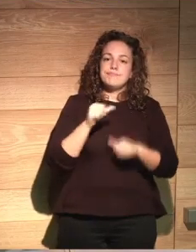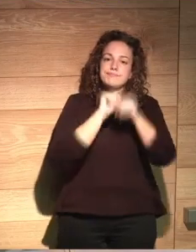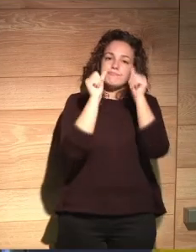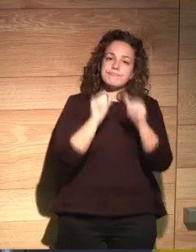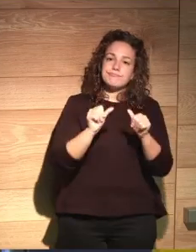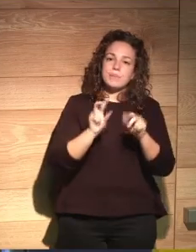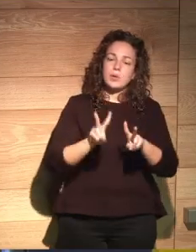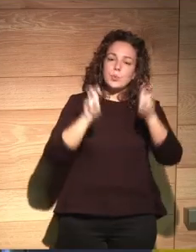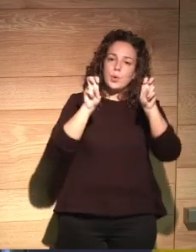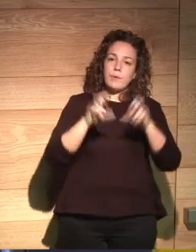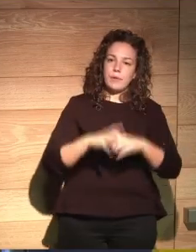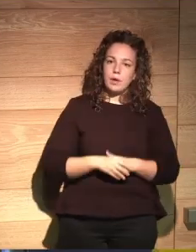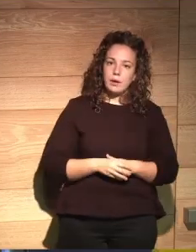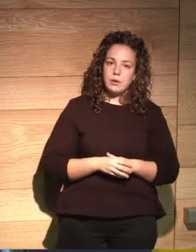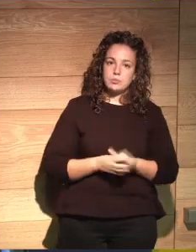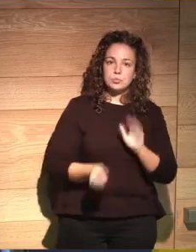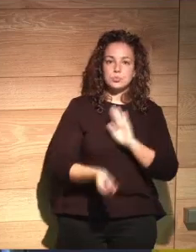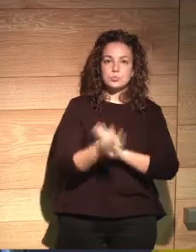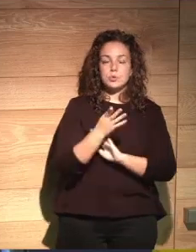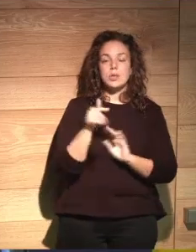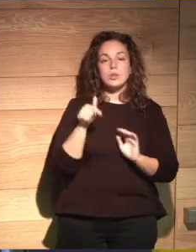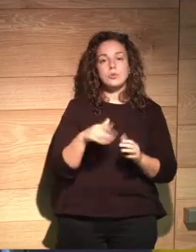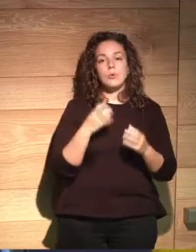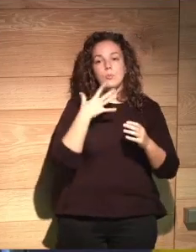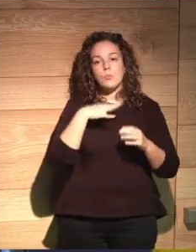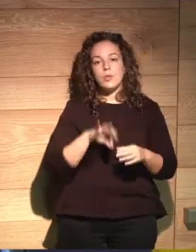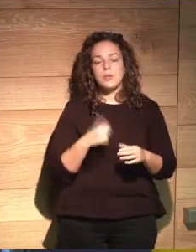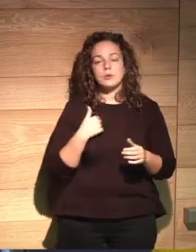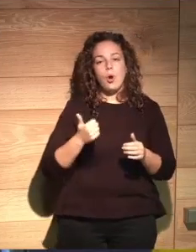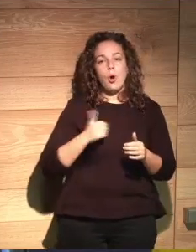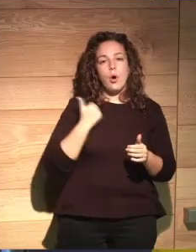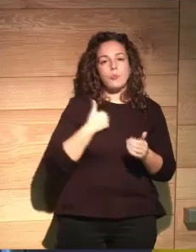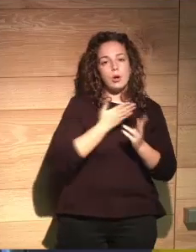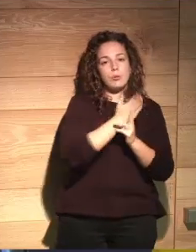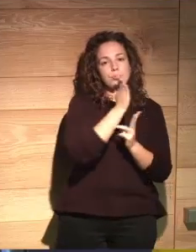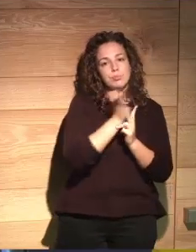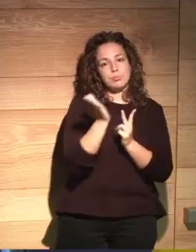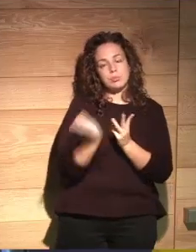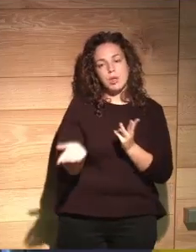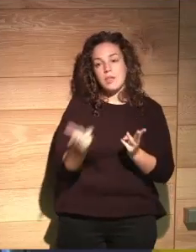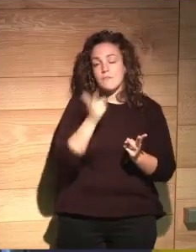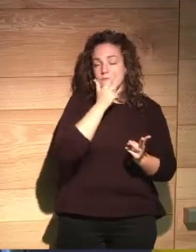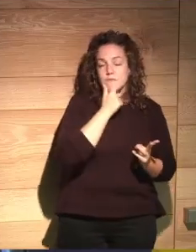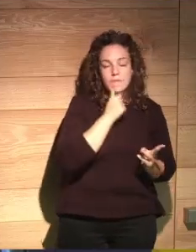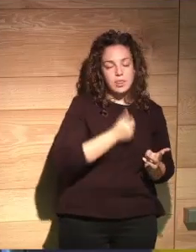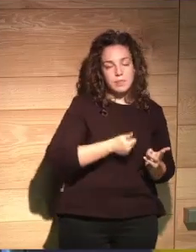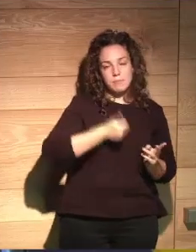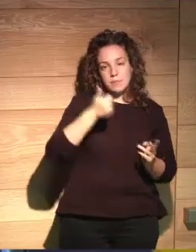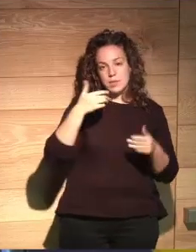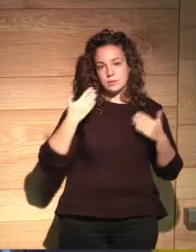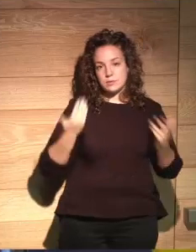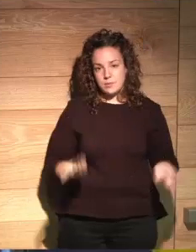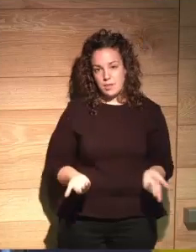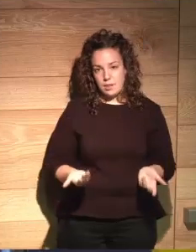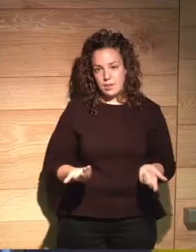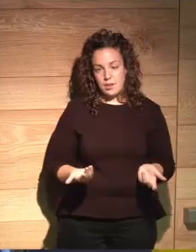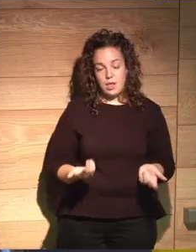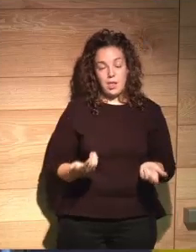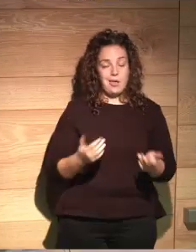I think that this is a new modality or something new. you have several options. The simplest